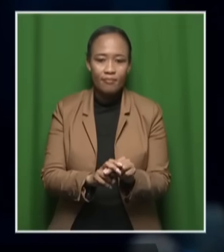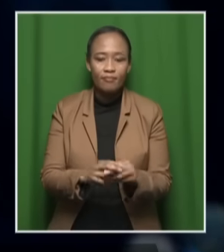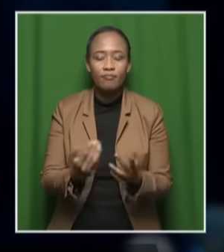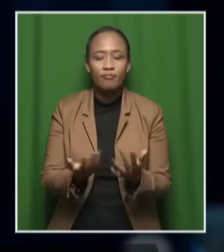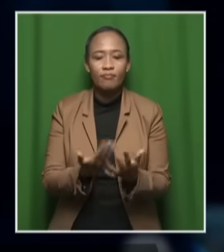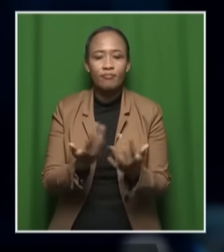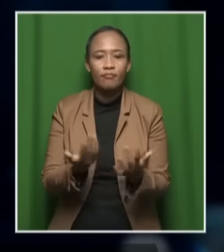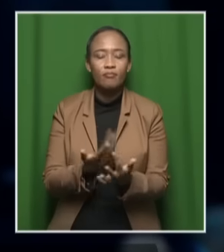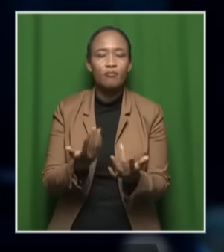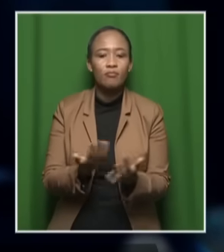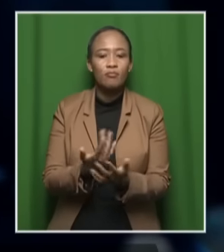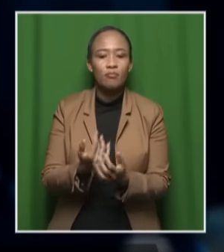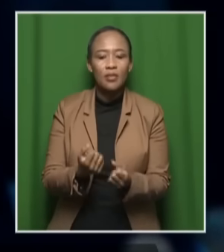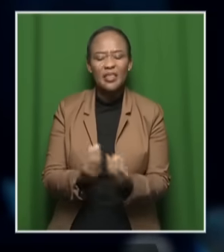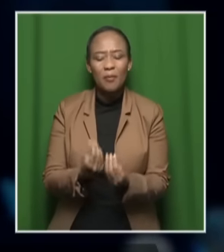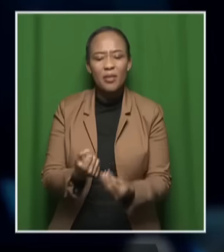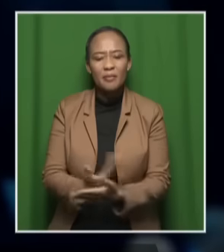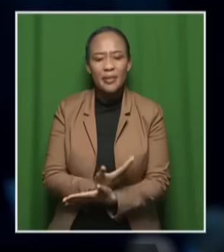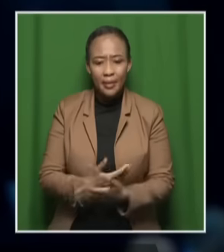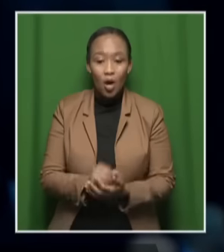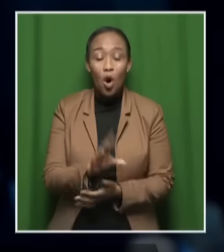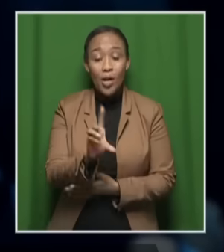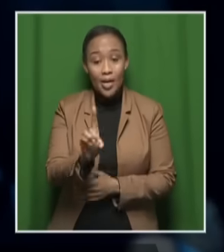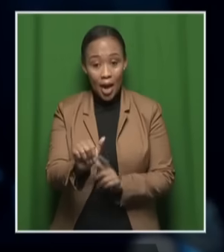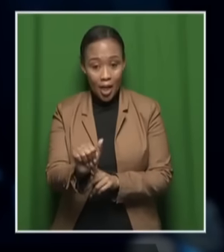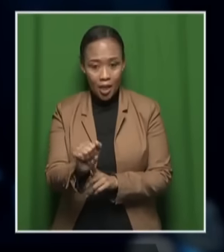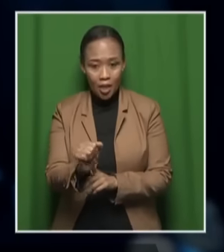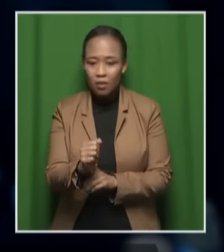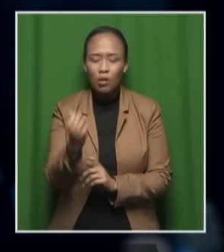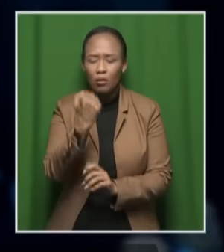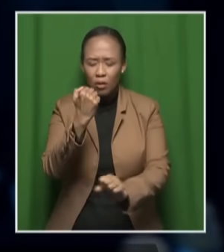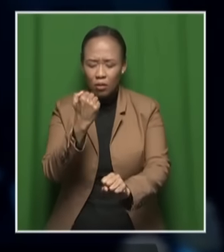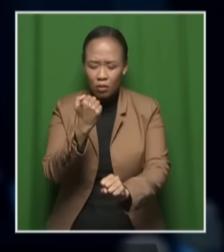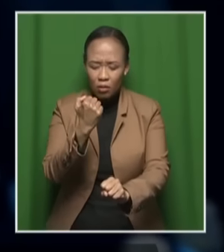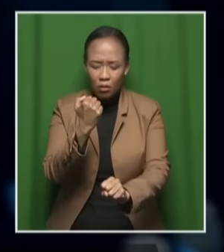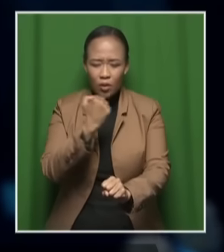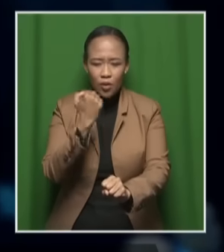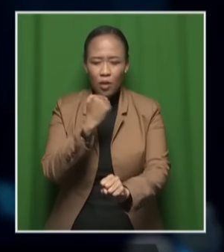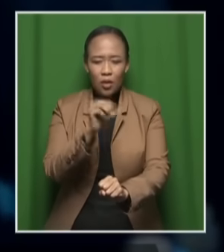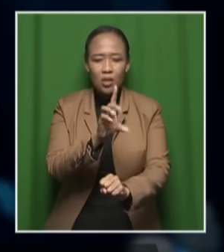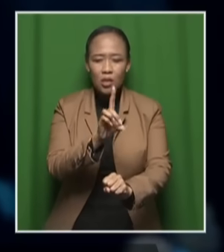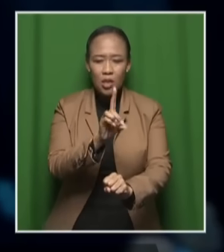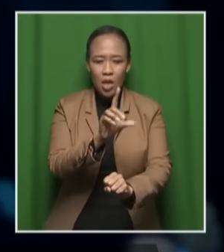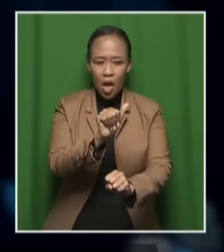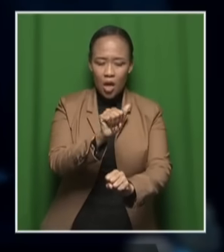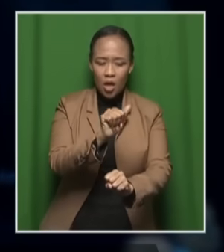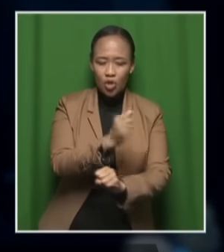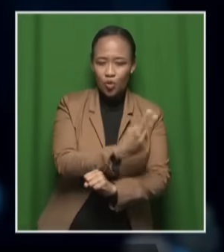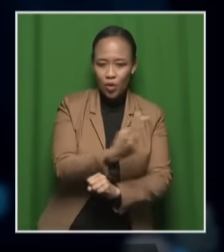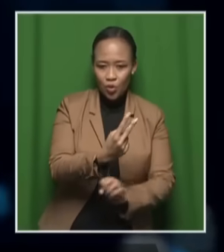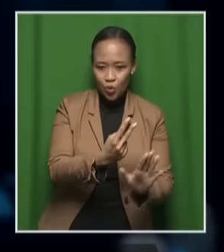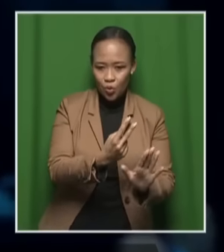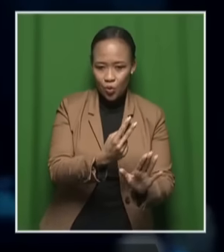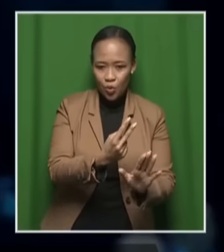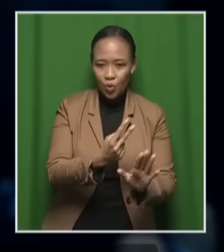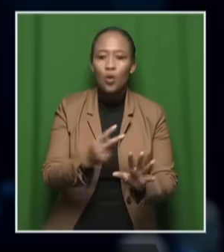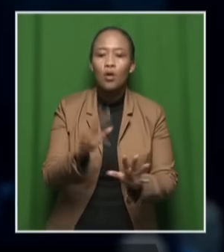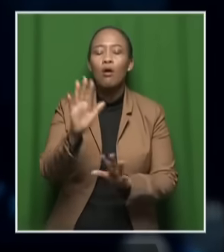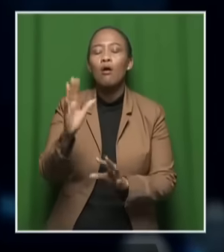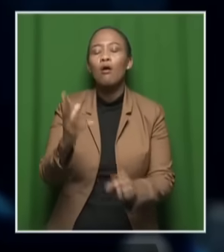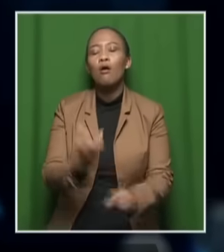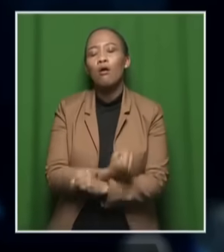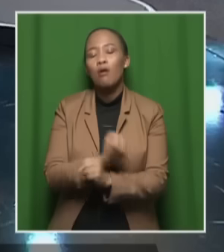thinking what it is. DA 2. No, DA is 22. DA is 22, So- yes. Oh,